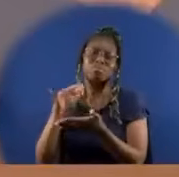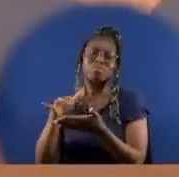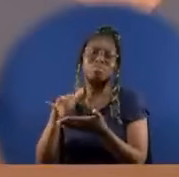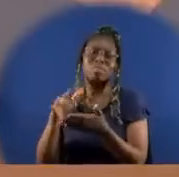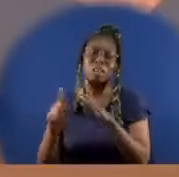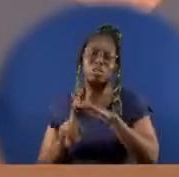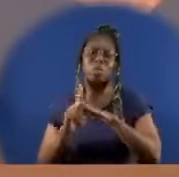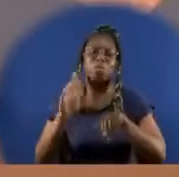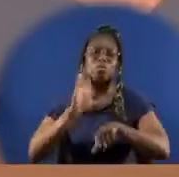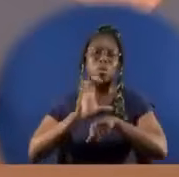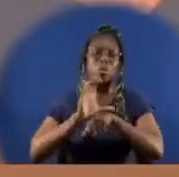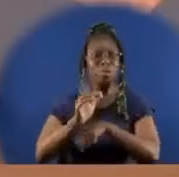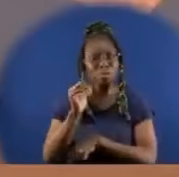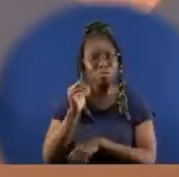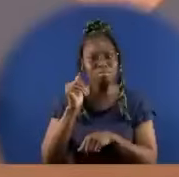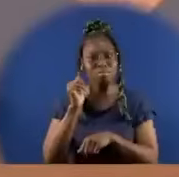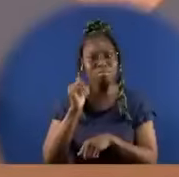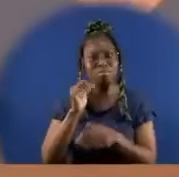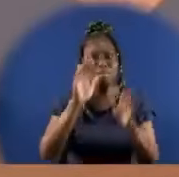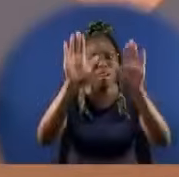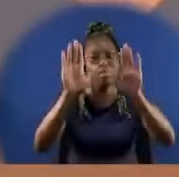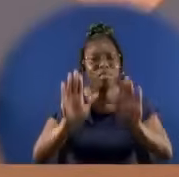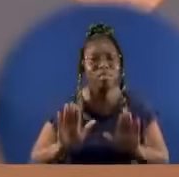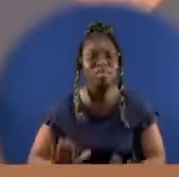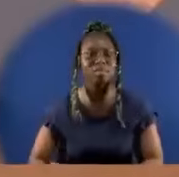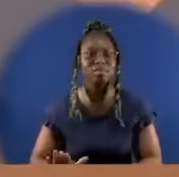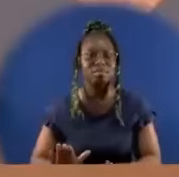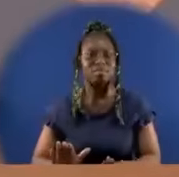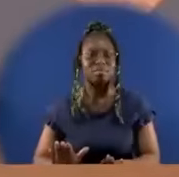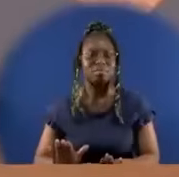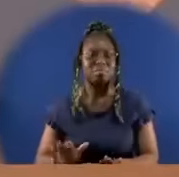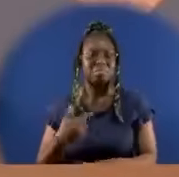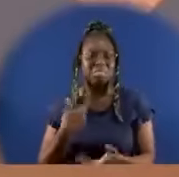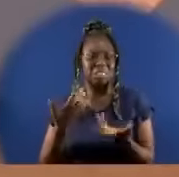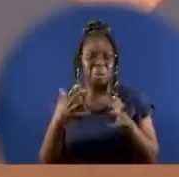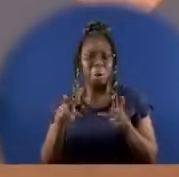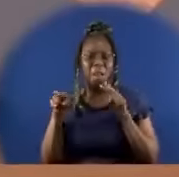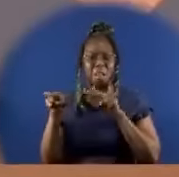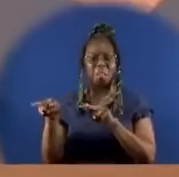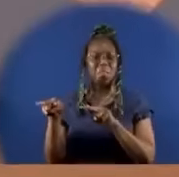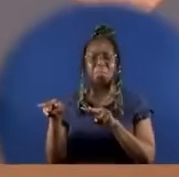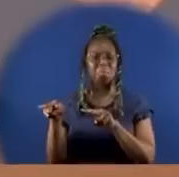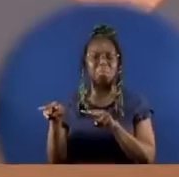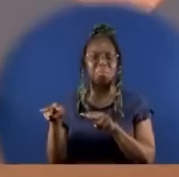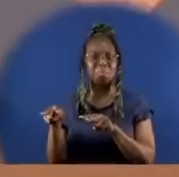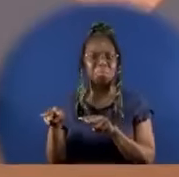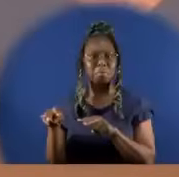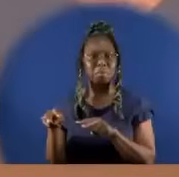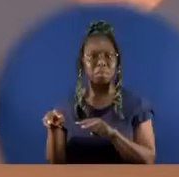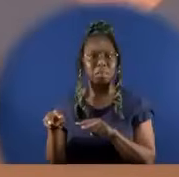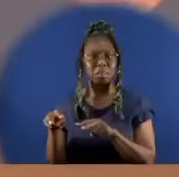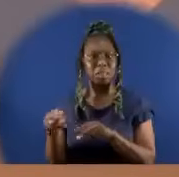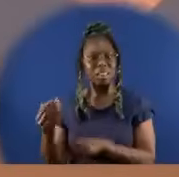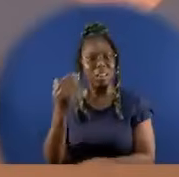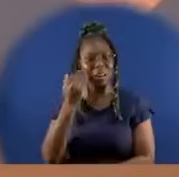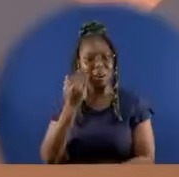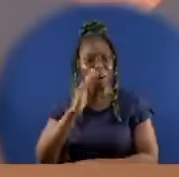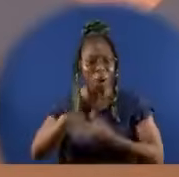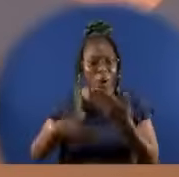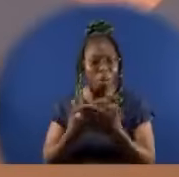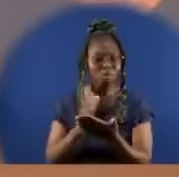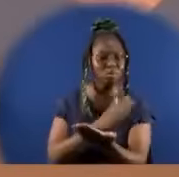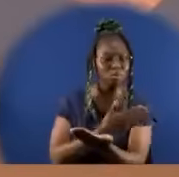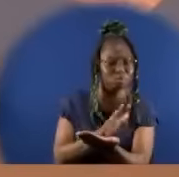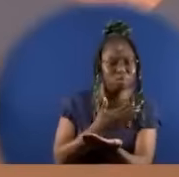Sunday. They're the ones who found Luke real fast. They didn't want to look at Leviticus at all. They're the ones who know all the songs of the church. They're the